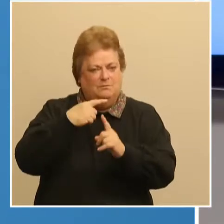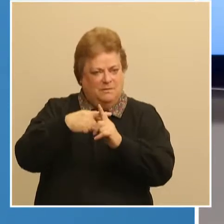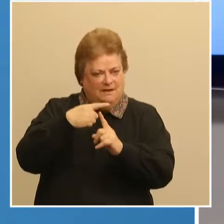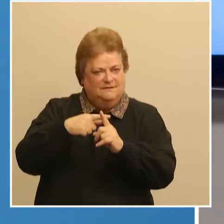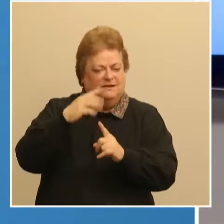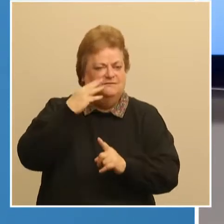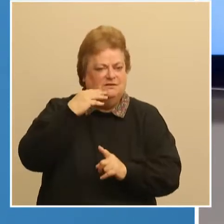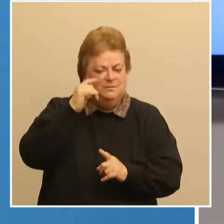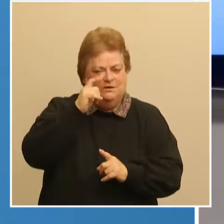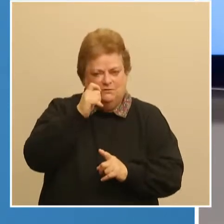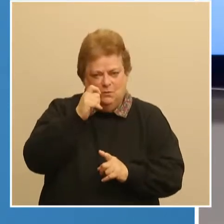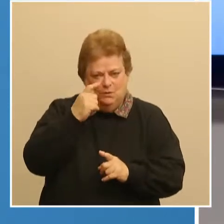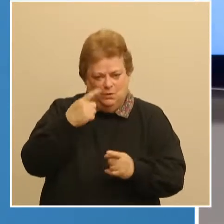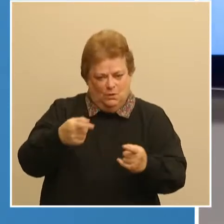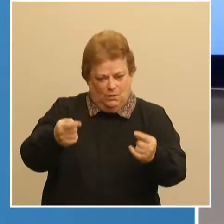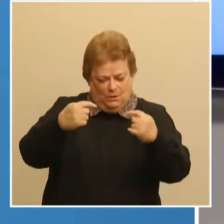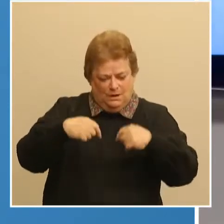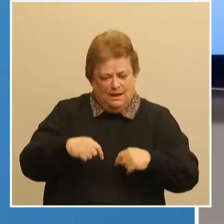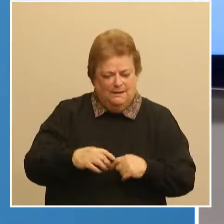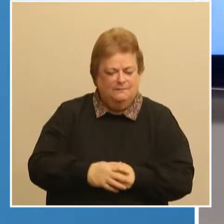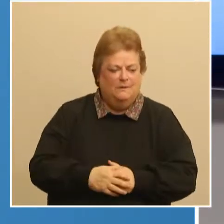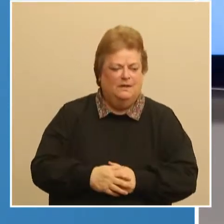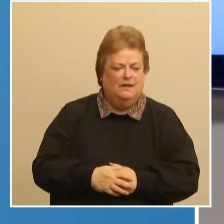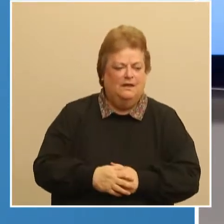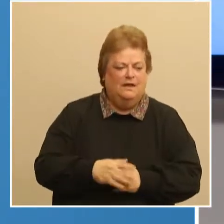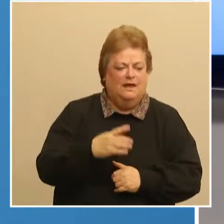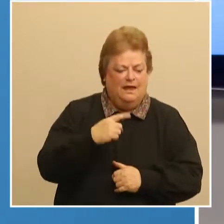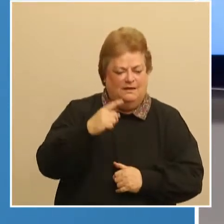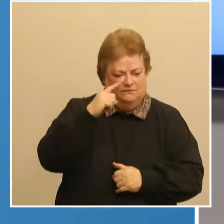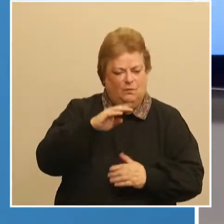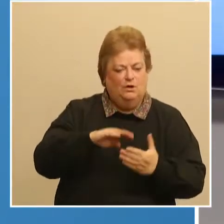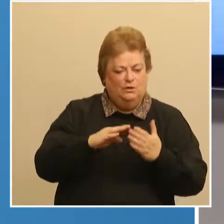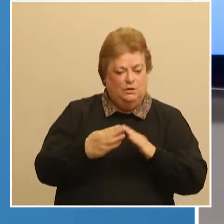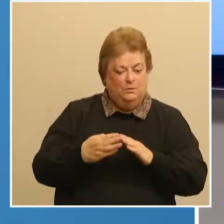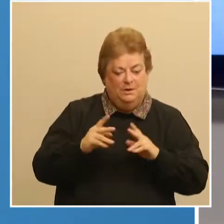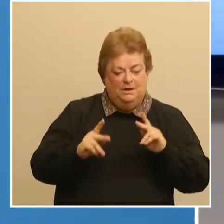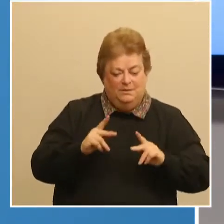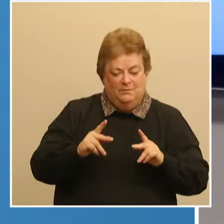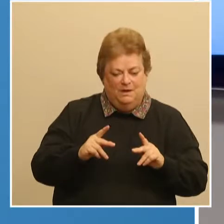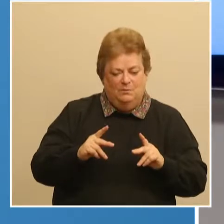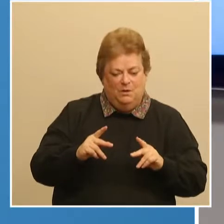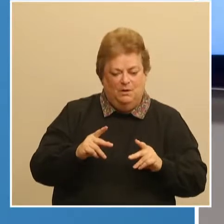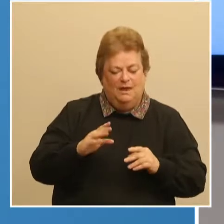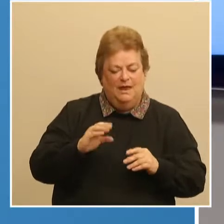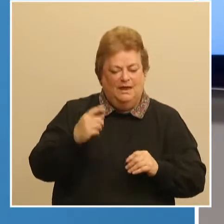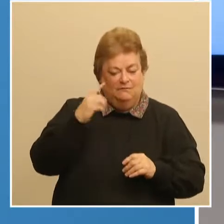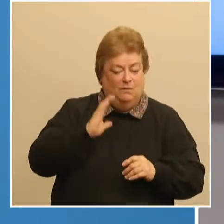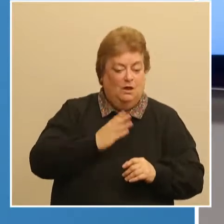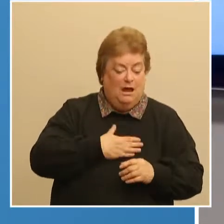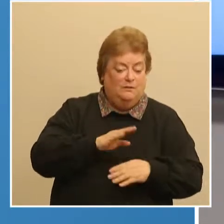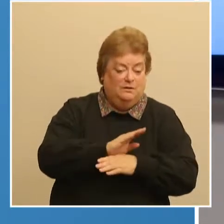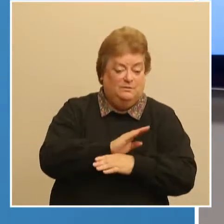those attending and for our community members and our businesses.